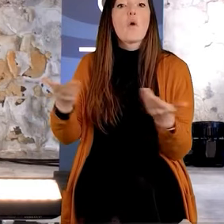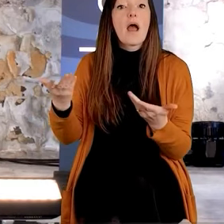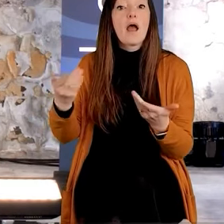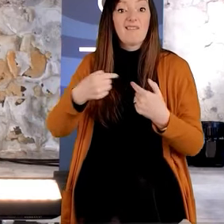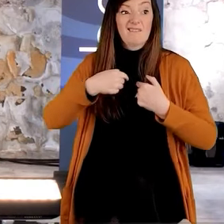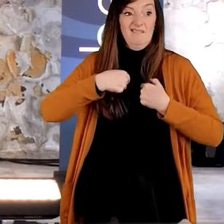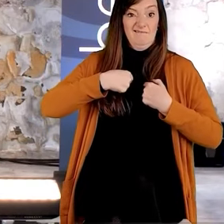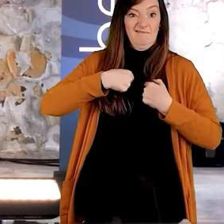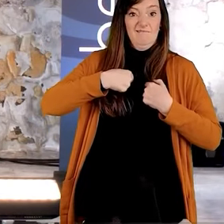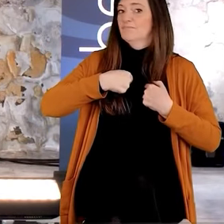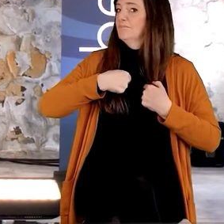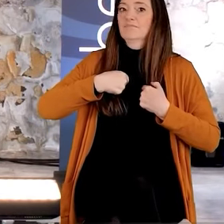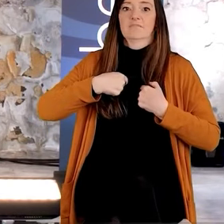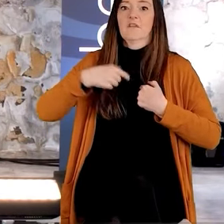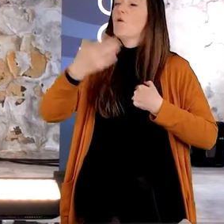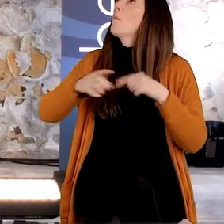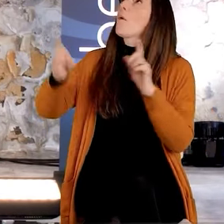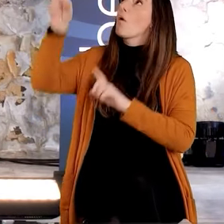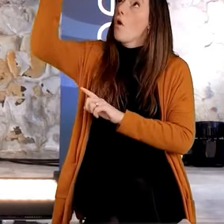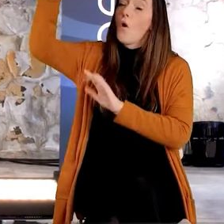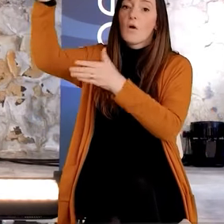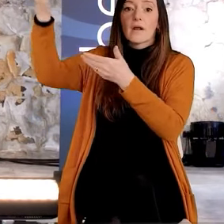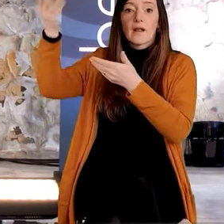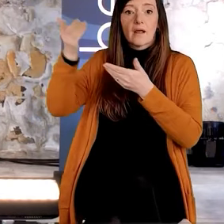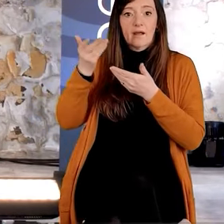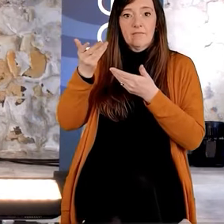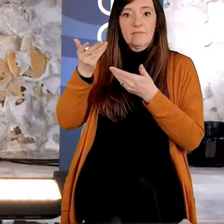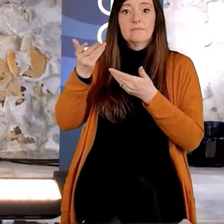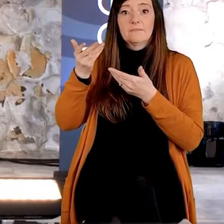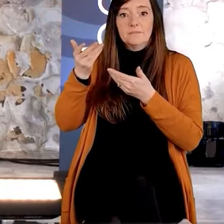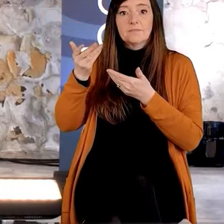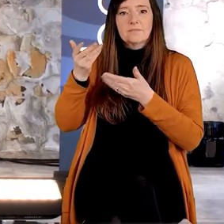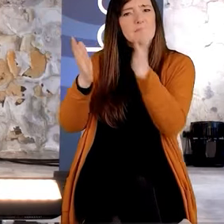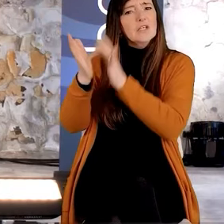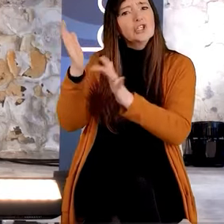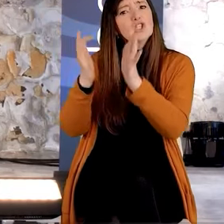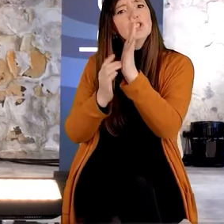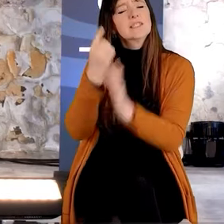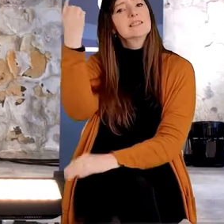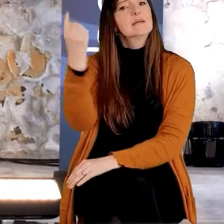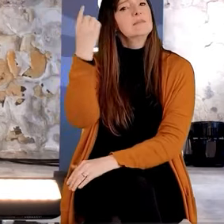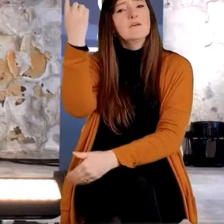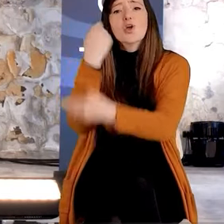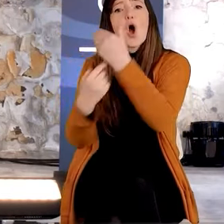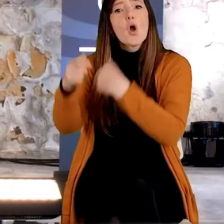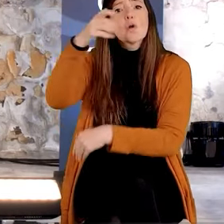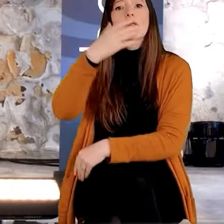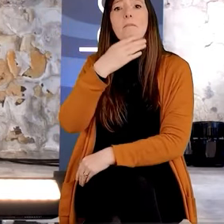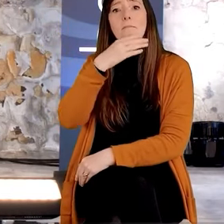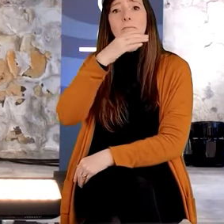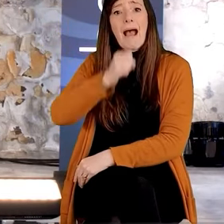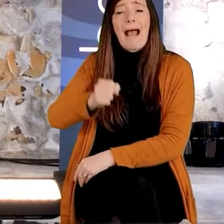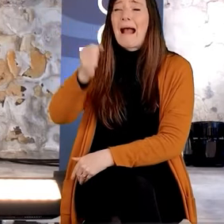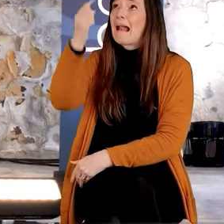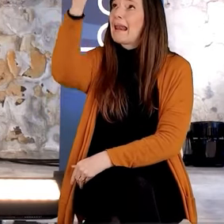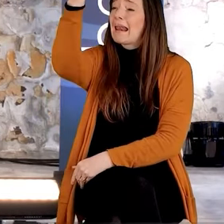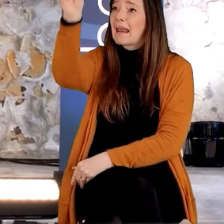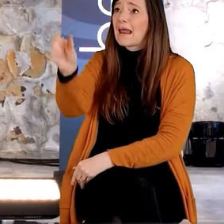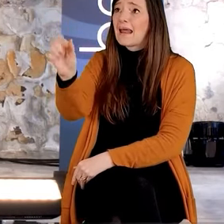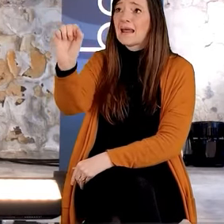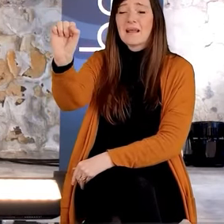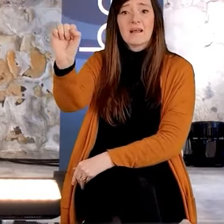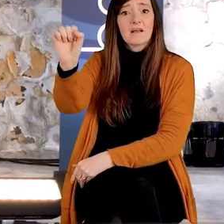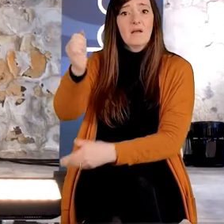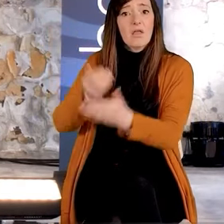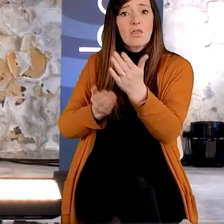God that can be given to us in Christ, that Jesus is the only man in human history who could simply say